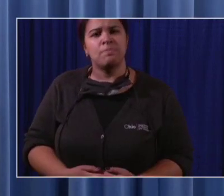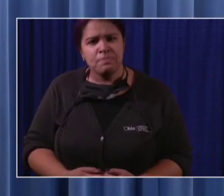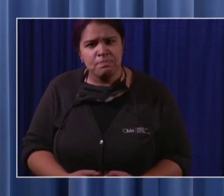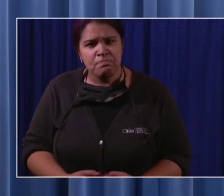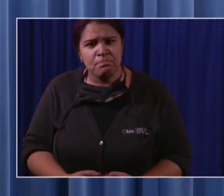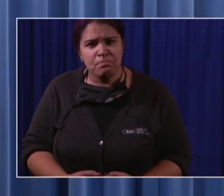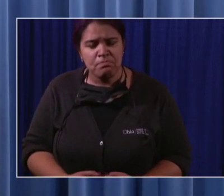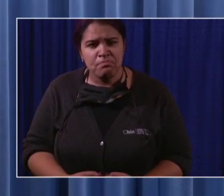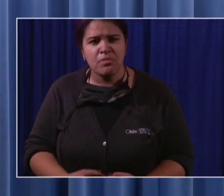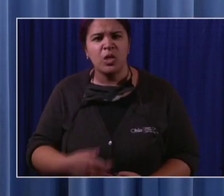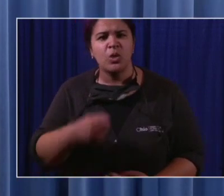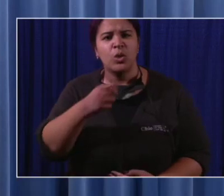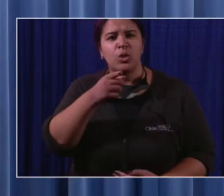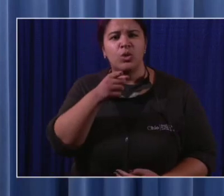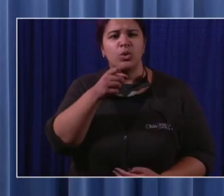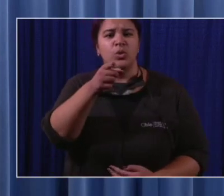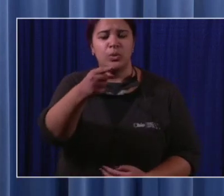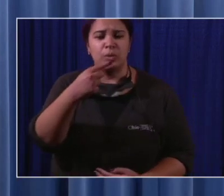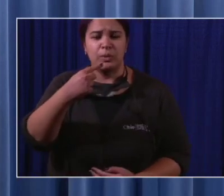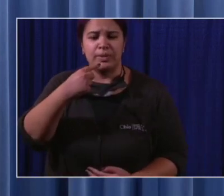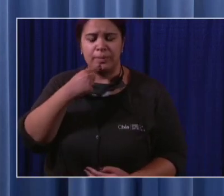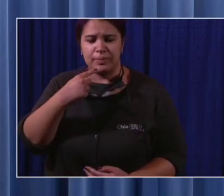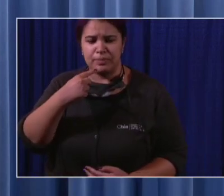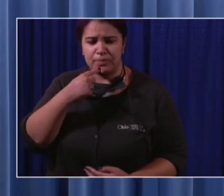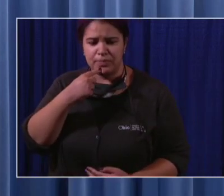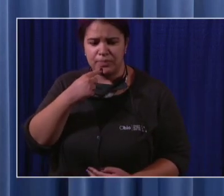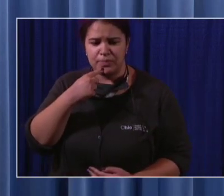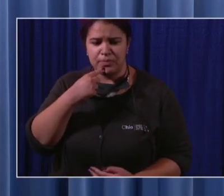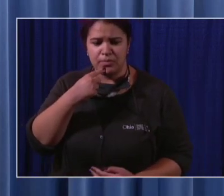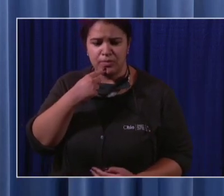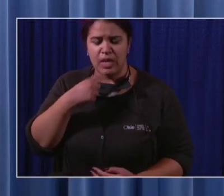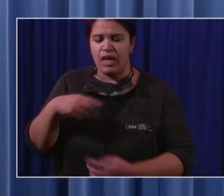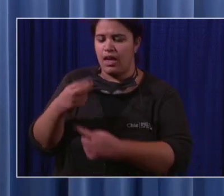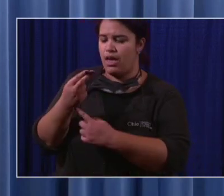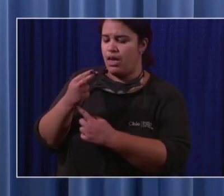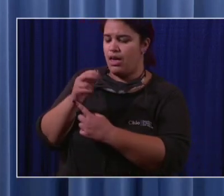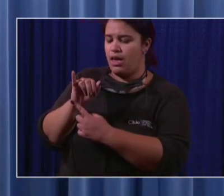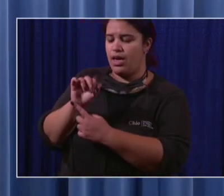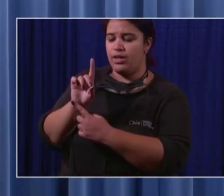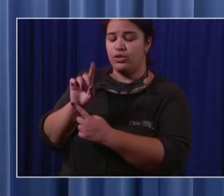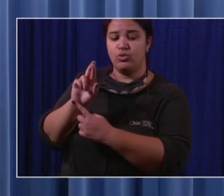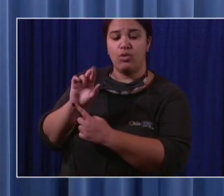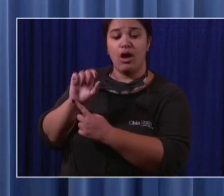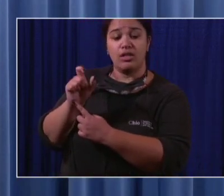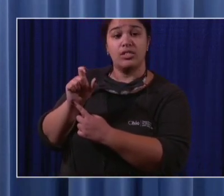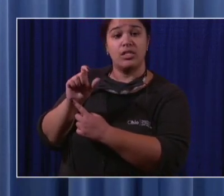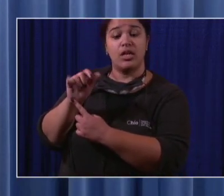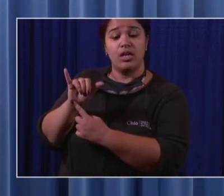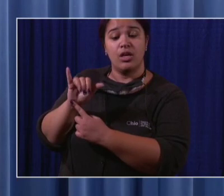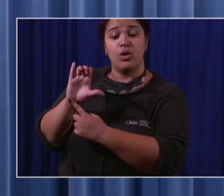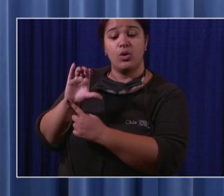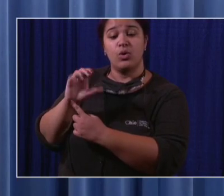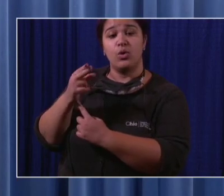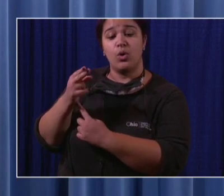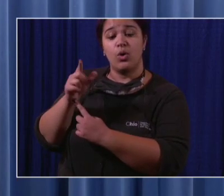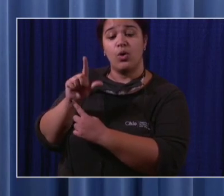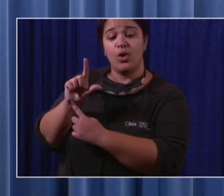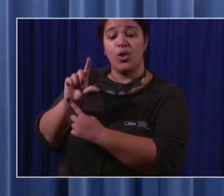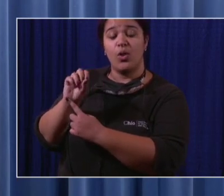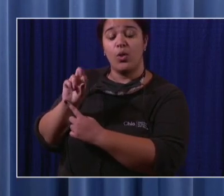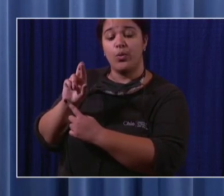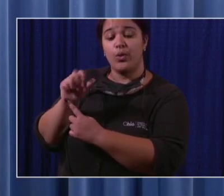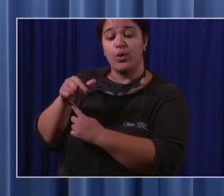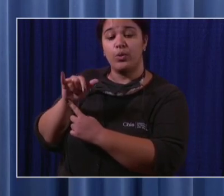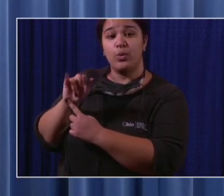have a position on not prescribing hydroxychloroquine for COVID-19? There are those who